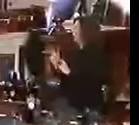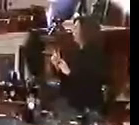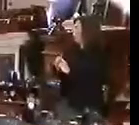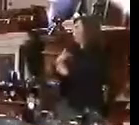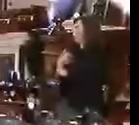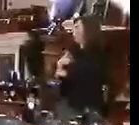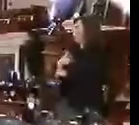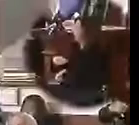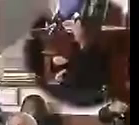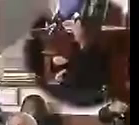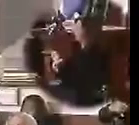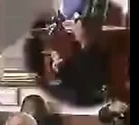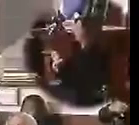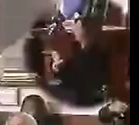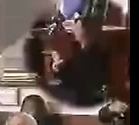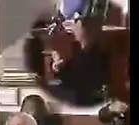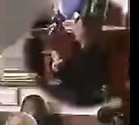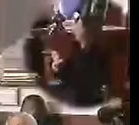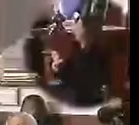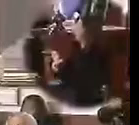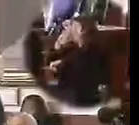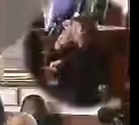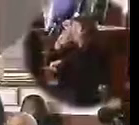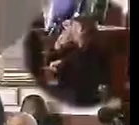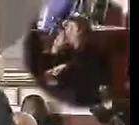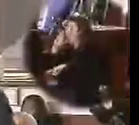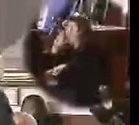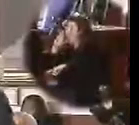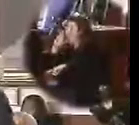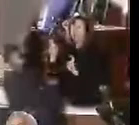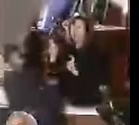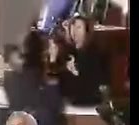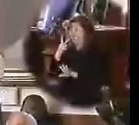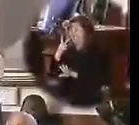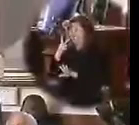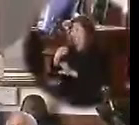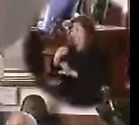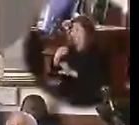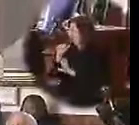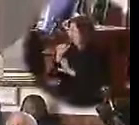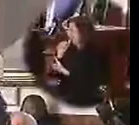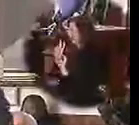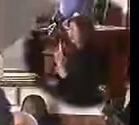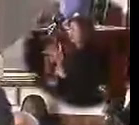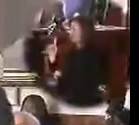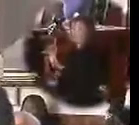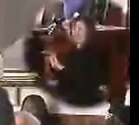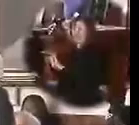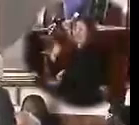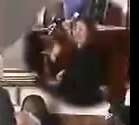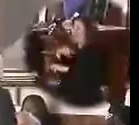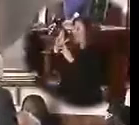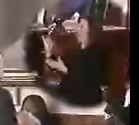adopt. One of the traditions, by the way, is that freshmen are usually seen and not heard, especially on day one. And I respect that, but I